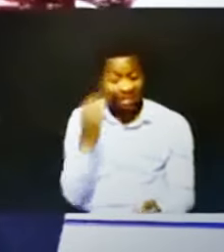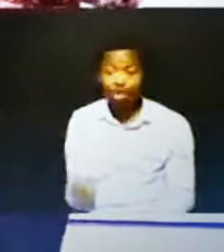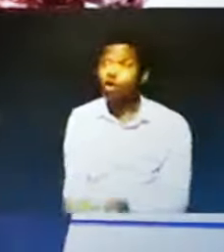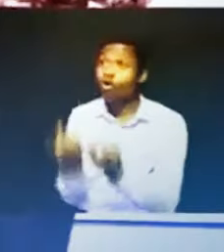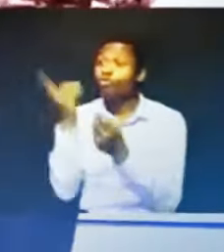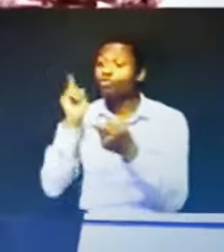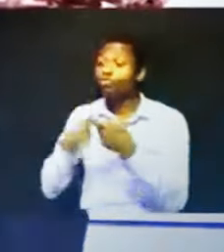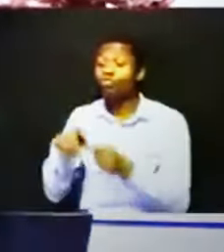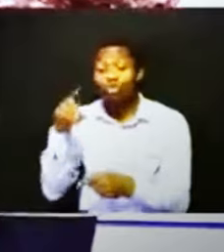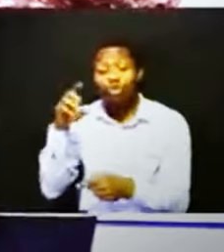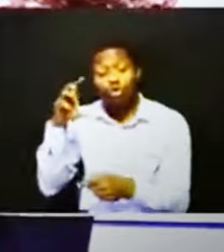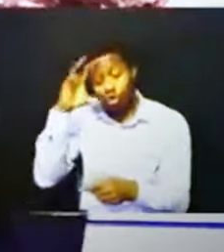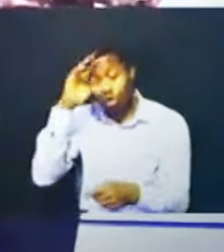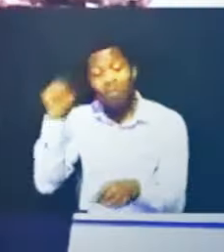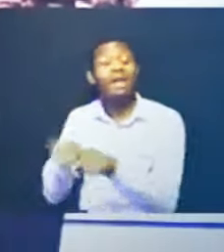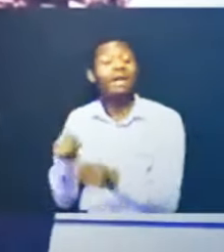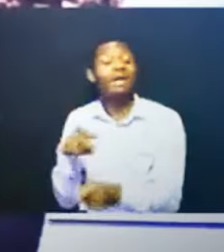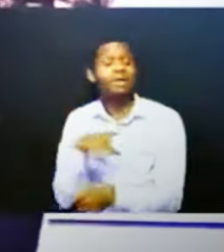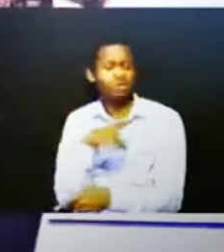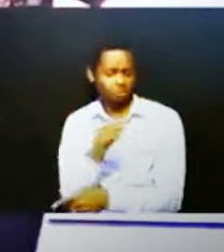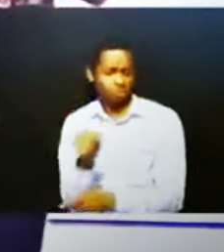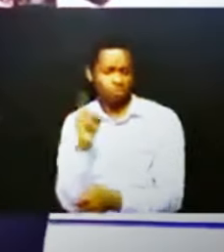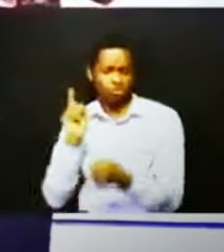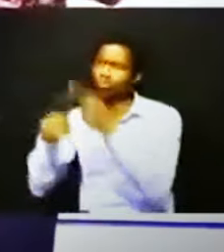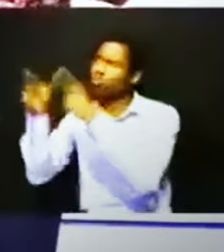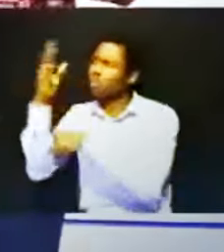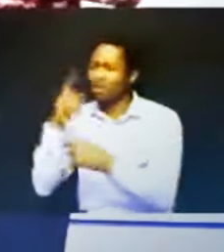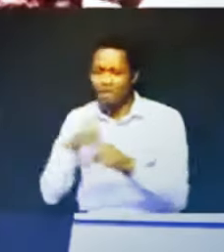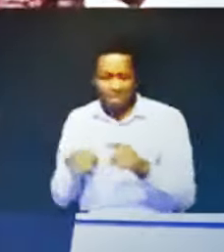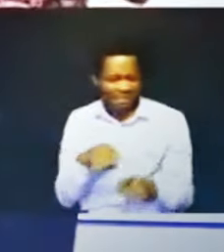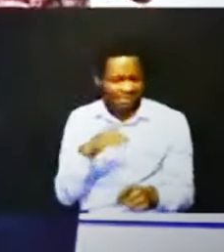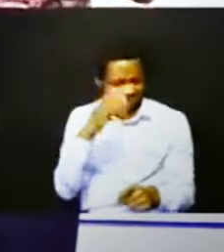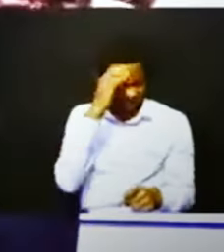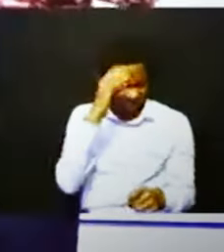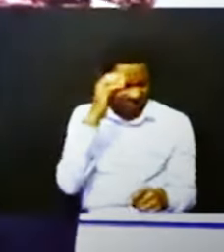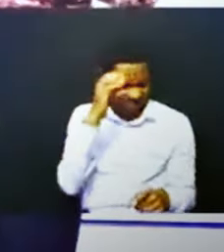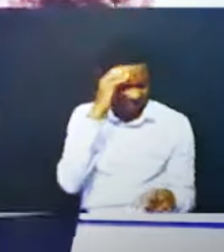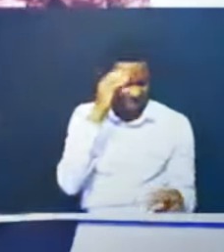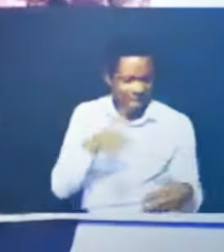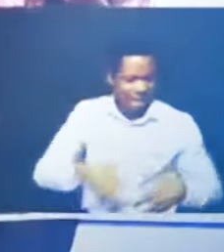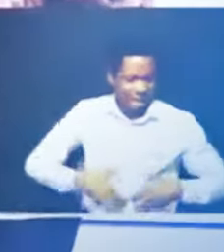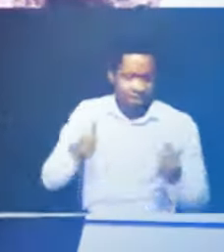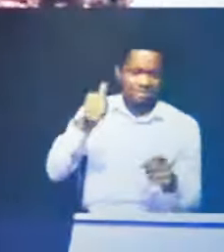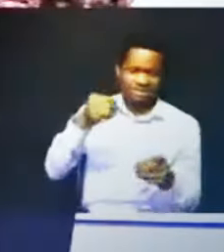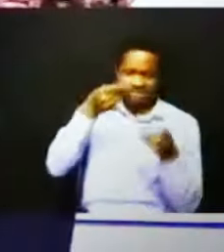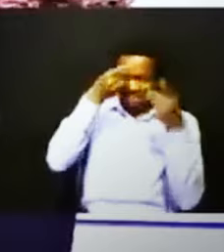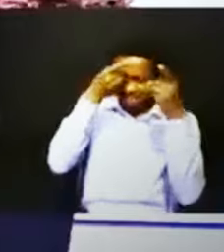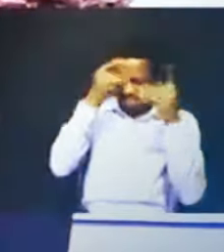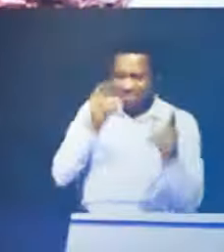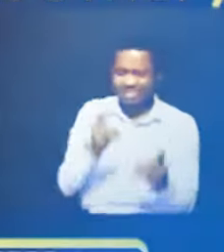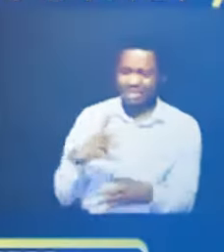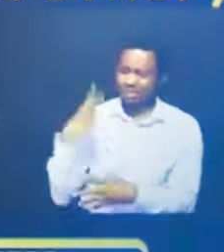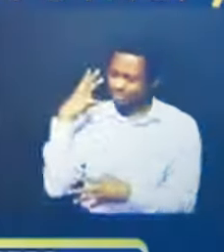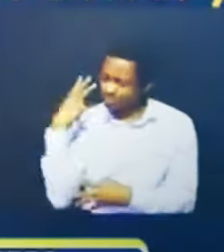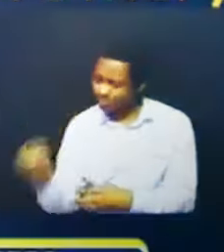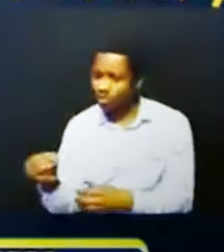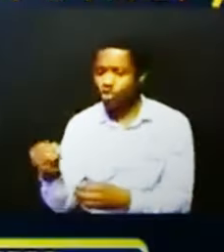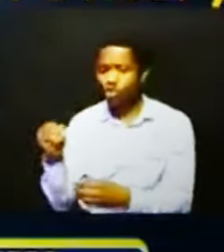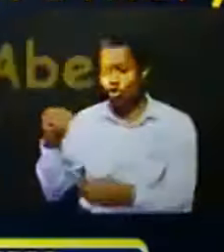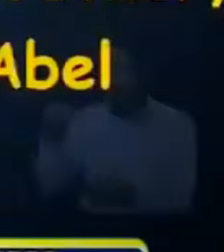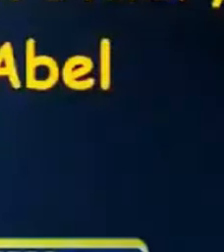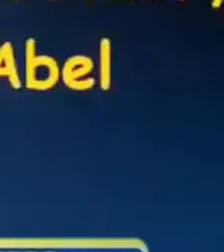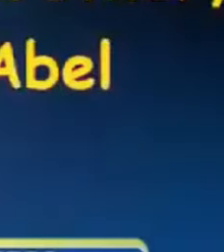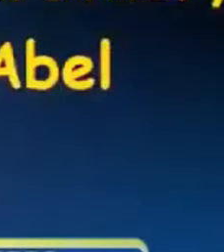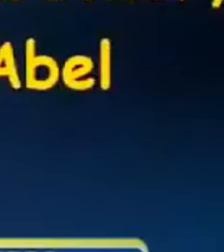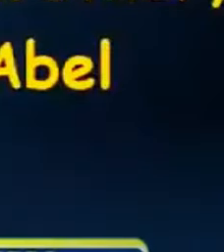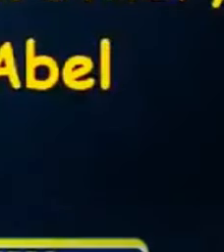No. There be. But this Cain was angry at God. Nan so na Cain. And he displaces that on the